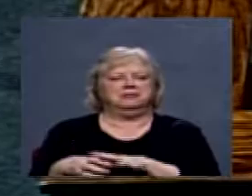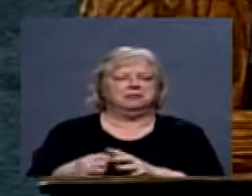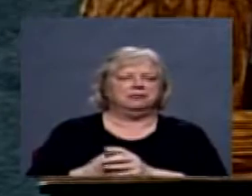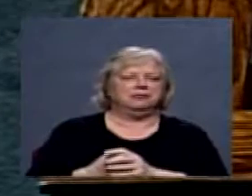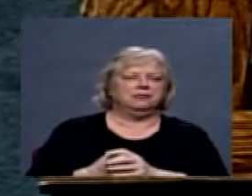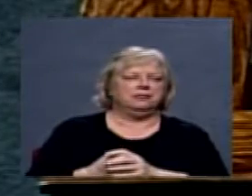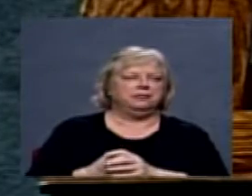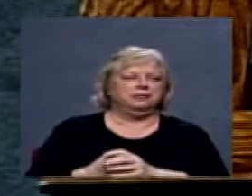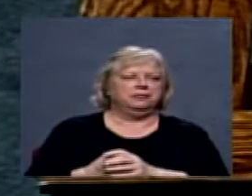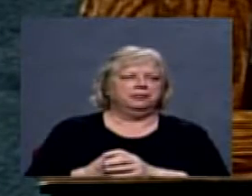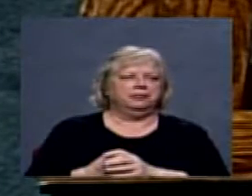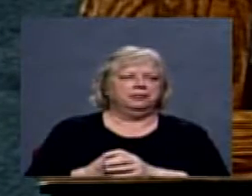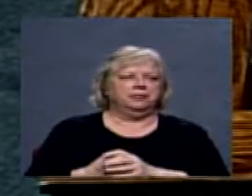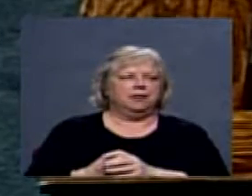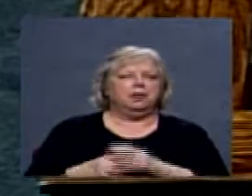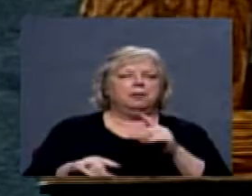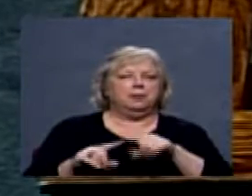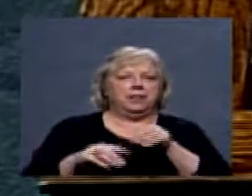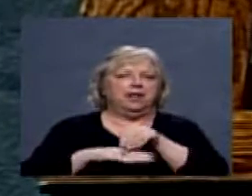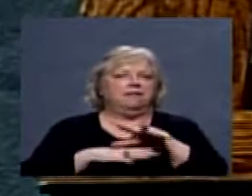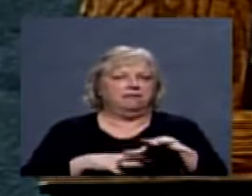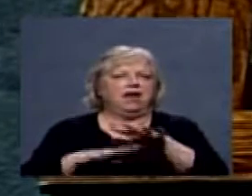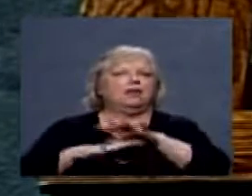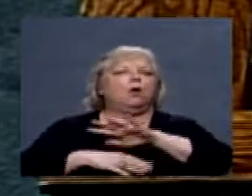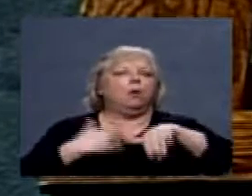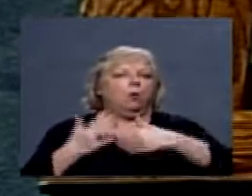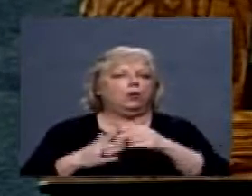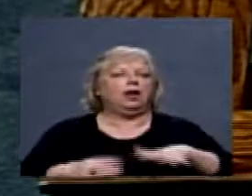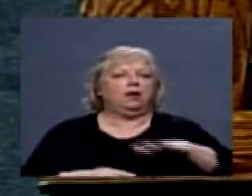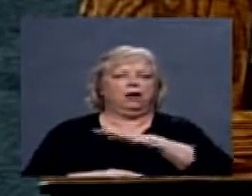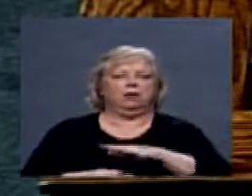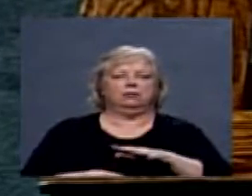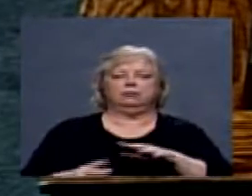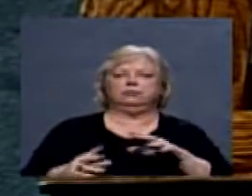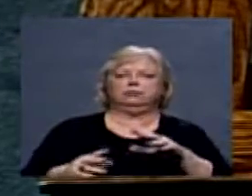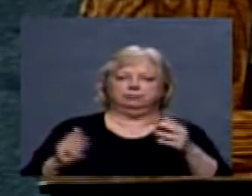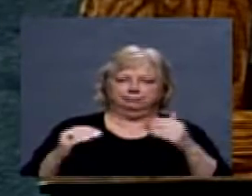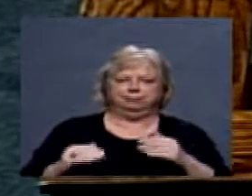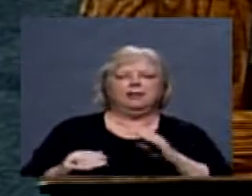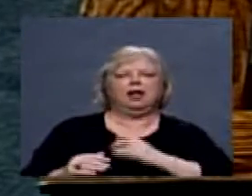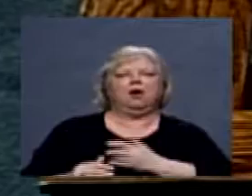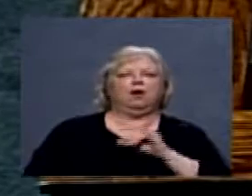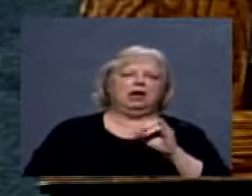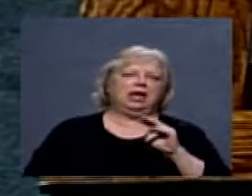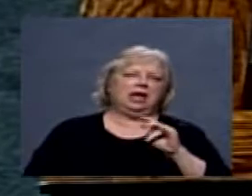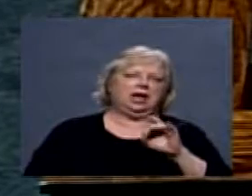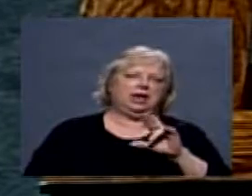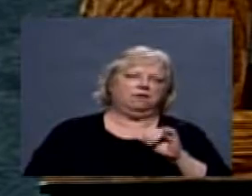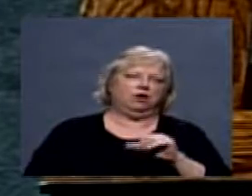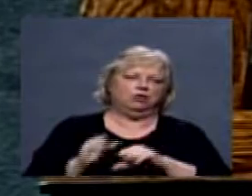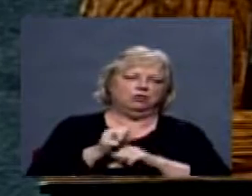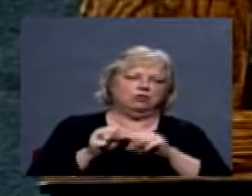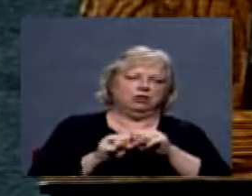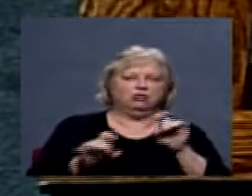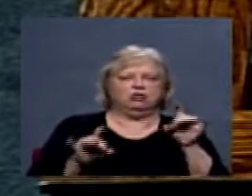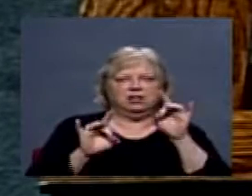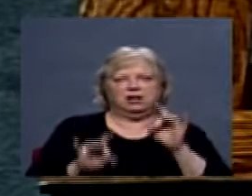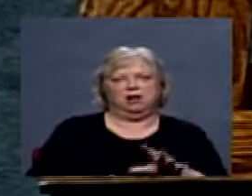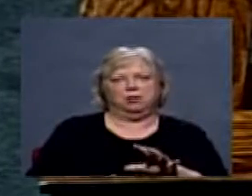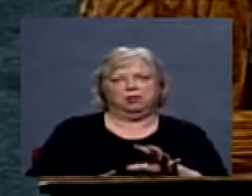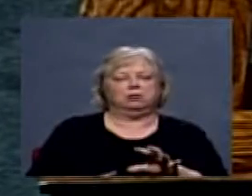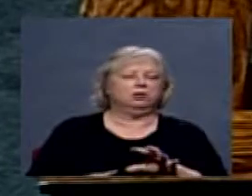area. As already mentioned, our infrastructure is terrible. Even in discussions with Public Works throughout